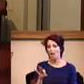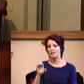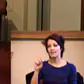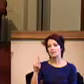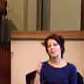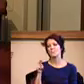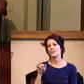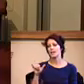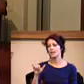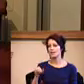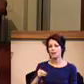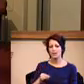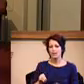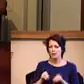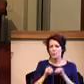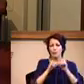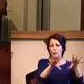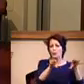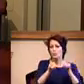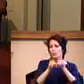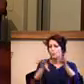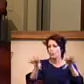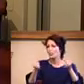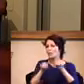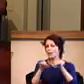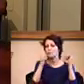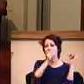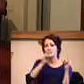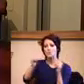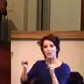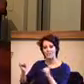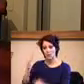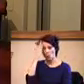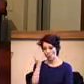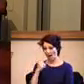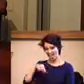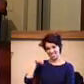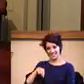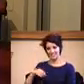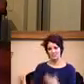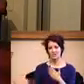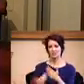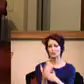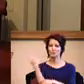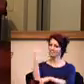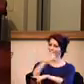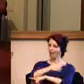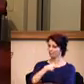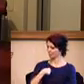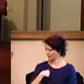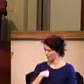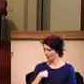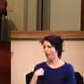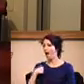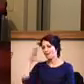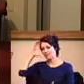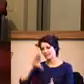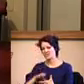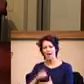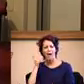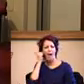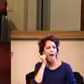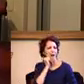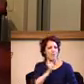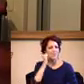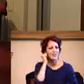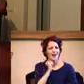on each and every one of us because this is a new day now I I believe that every day is a new day that every single moment is a